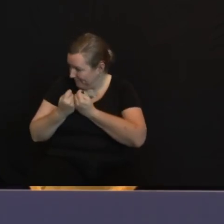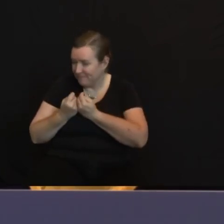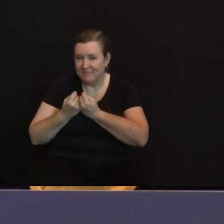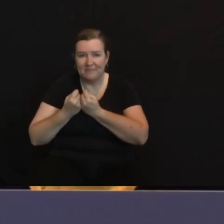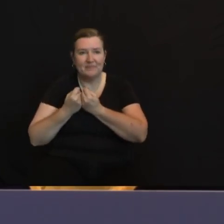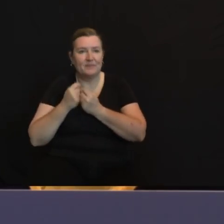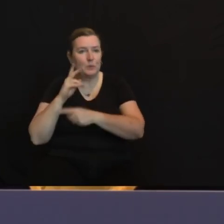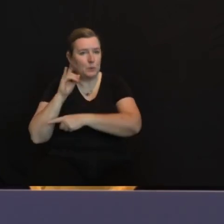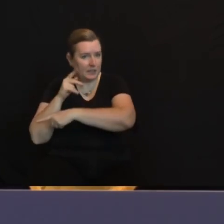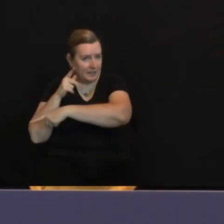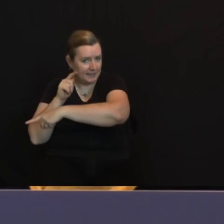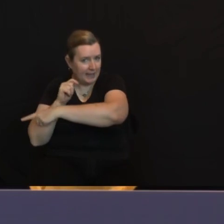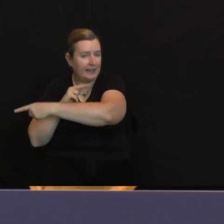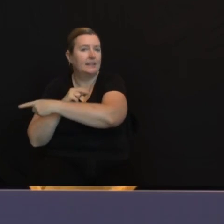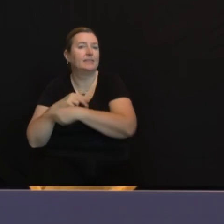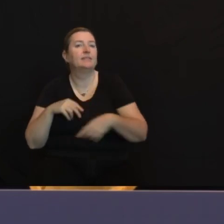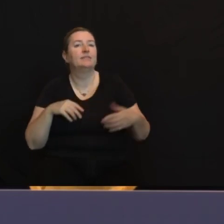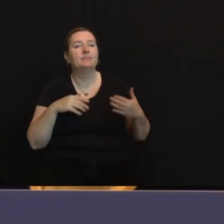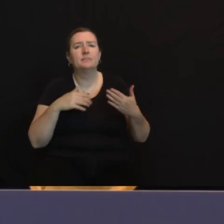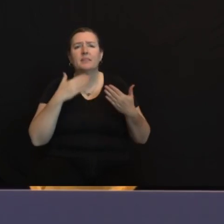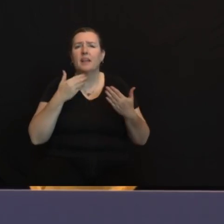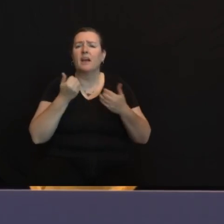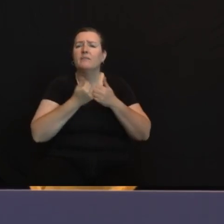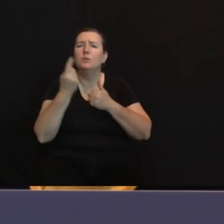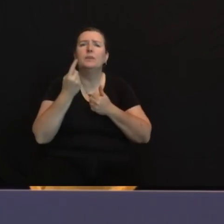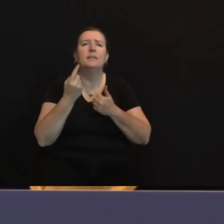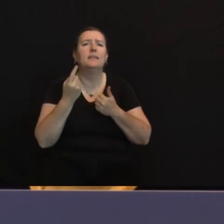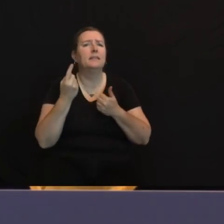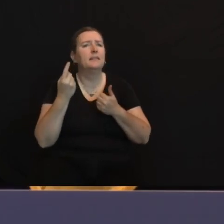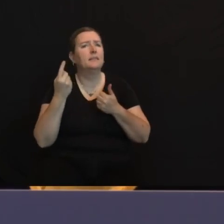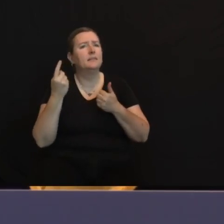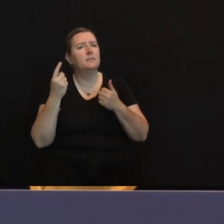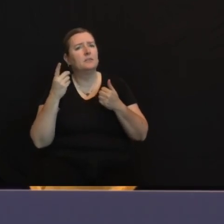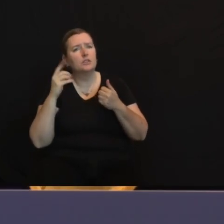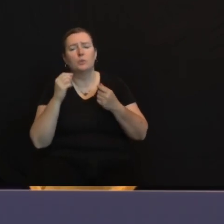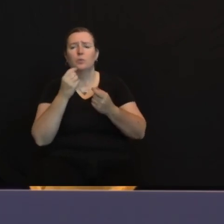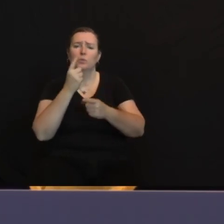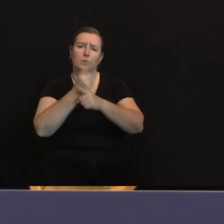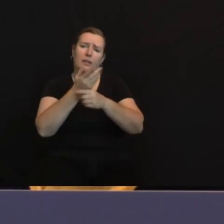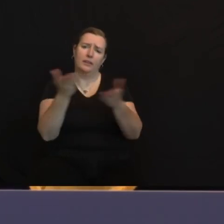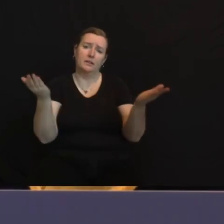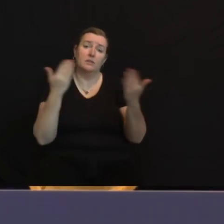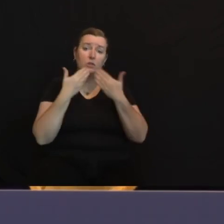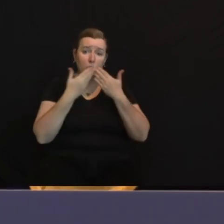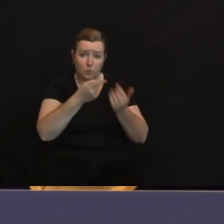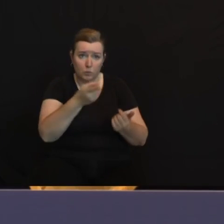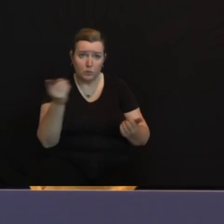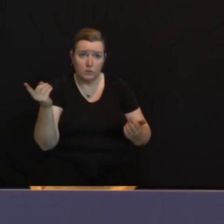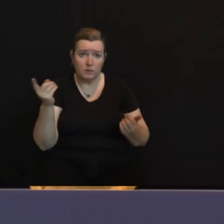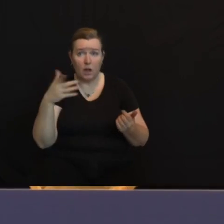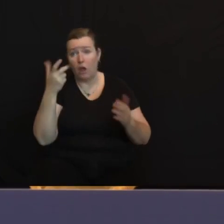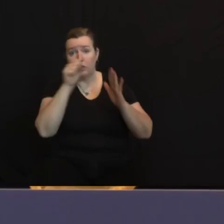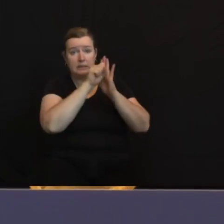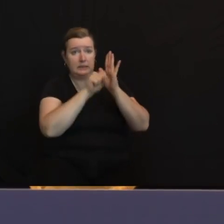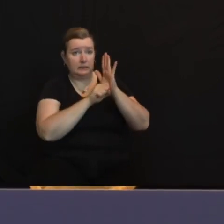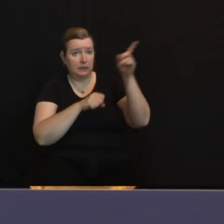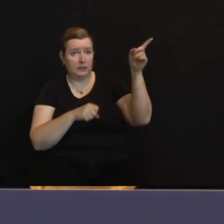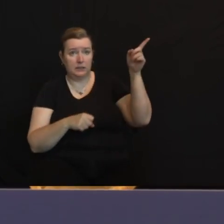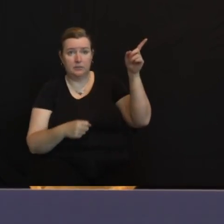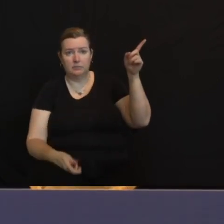As I always do, I thank everybody for overwhelmingly in our state doing the right thing. And no state can make that claim as New Jersey